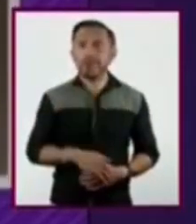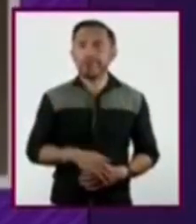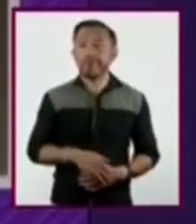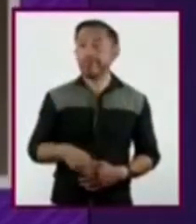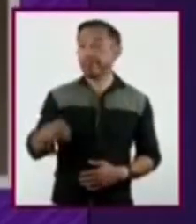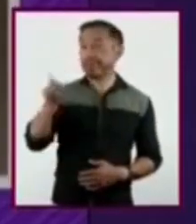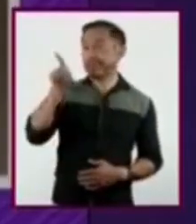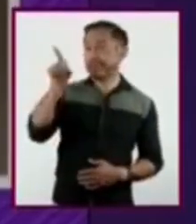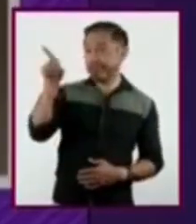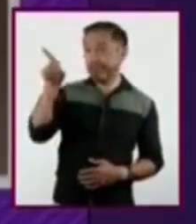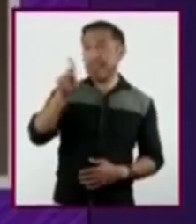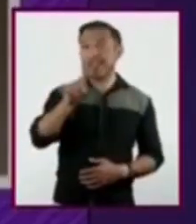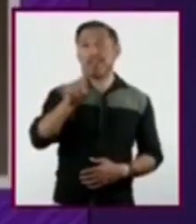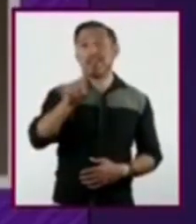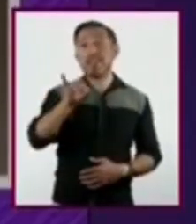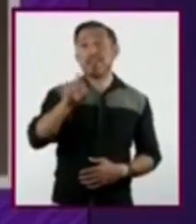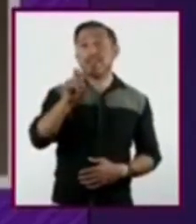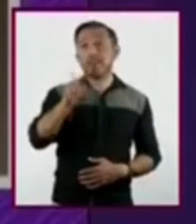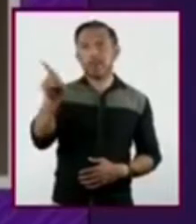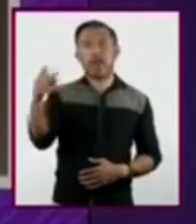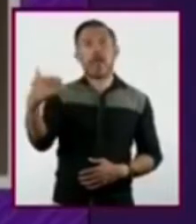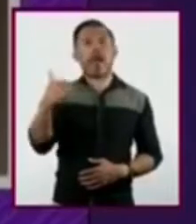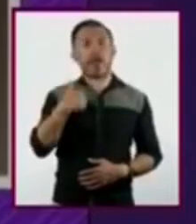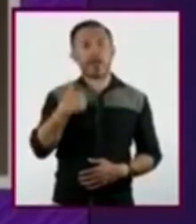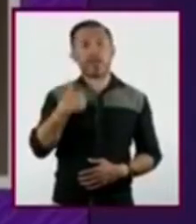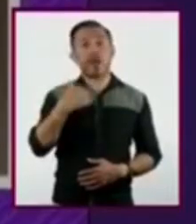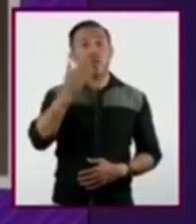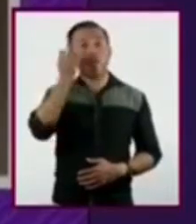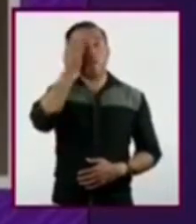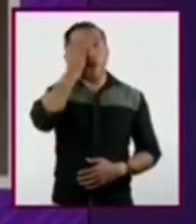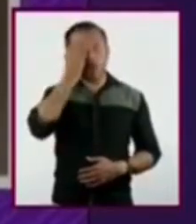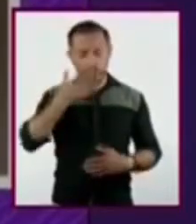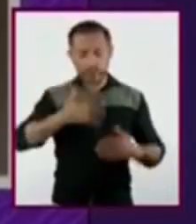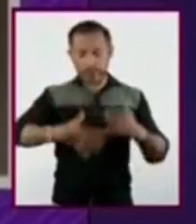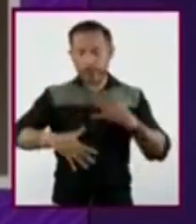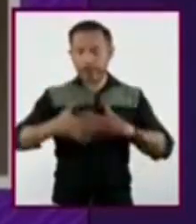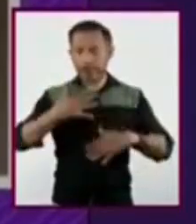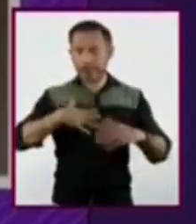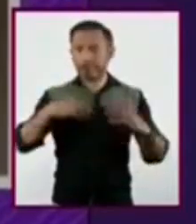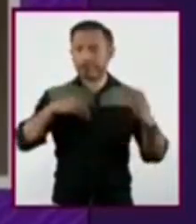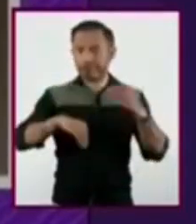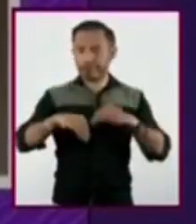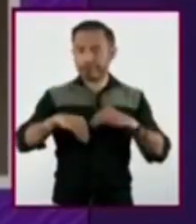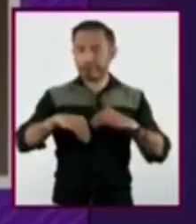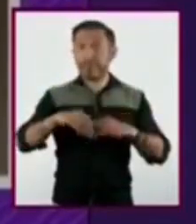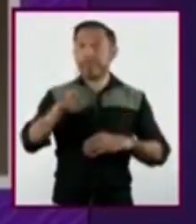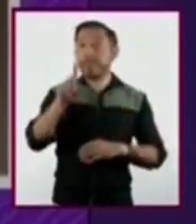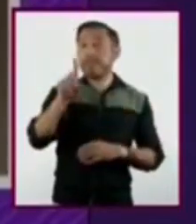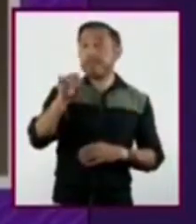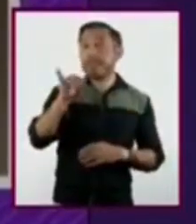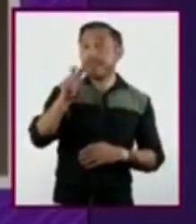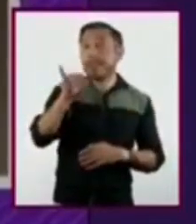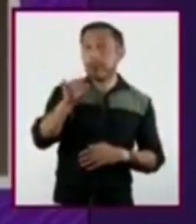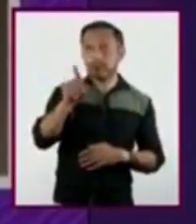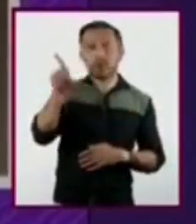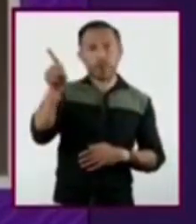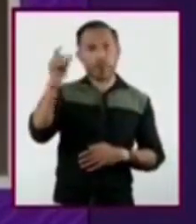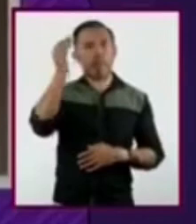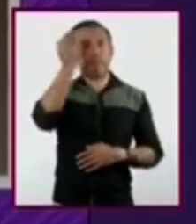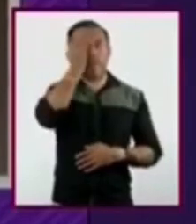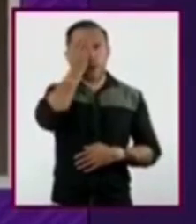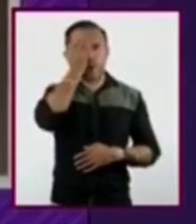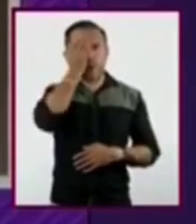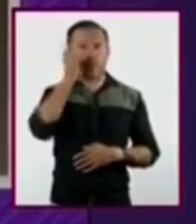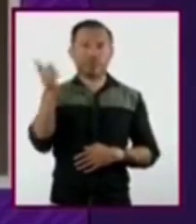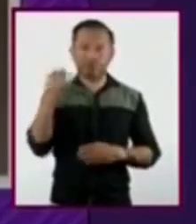Dizzy has a pirate costume. It's a costume. Dizzy is a pirate. It's a